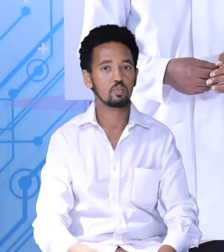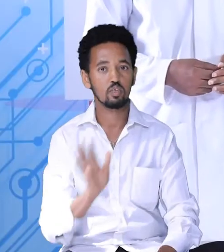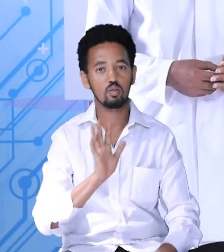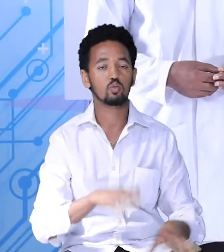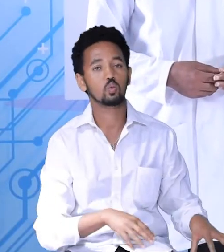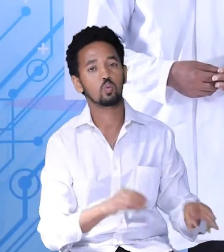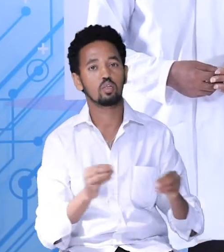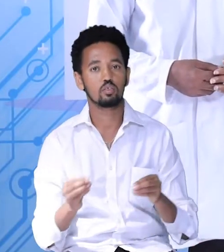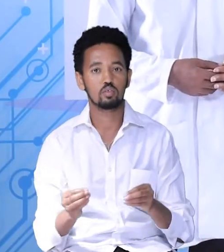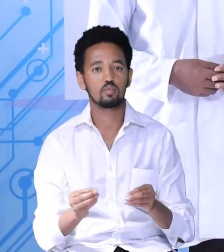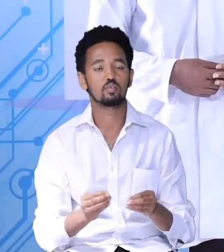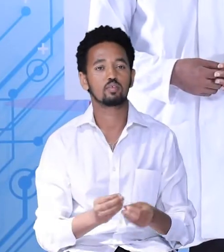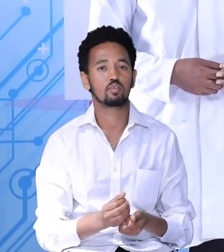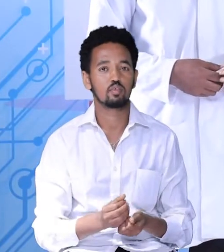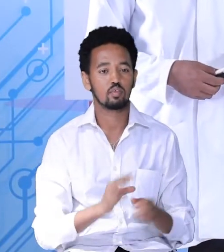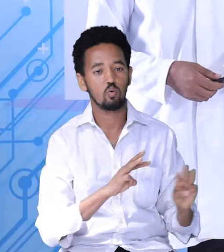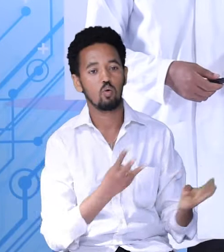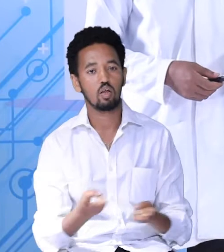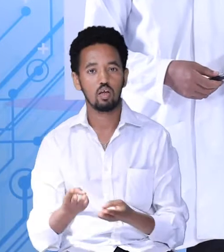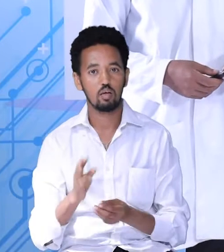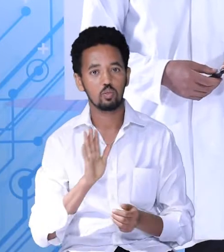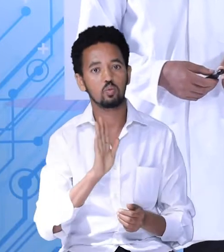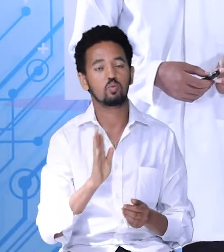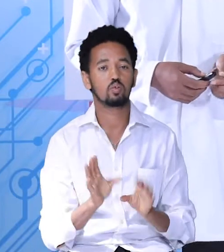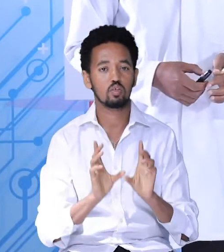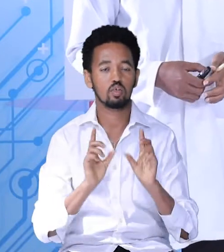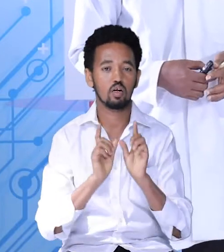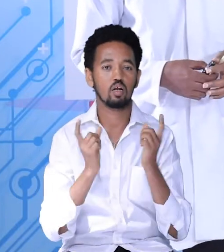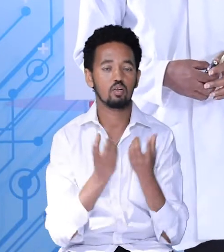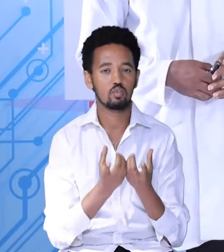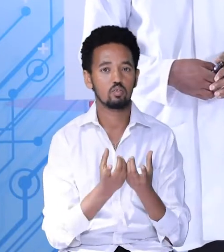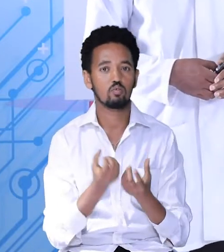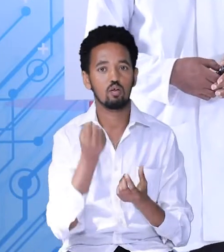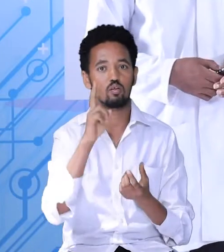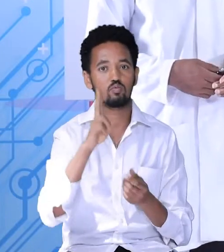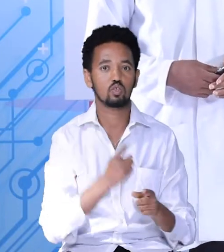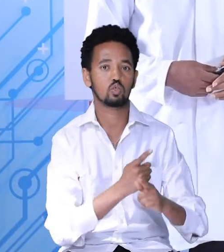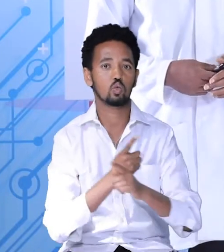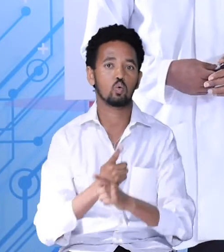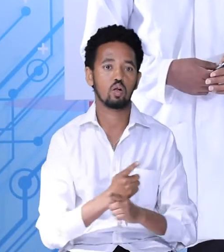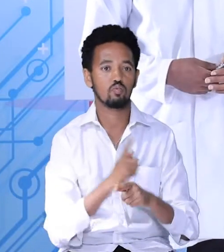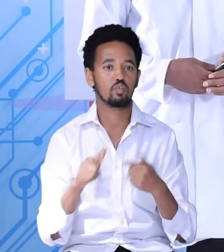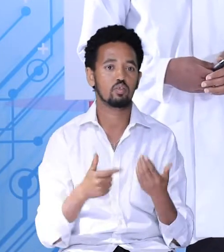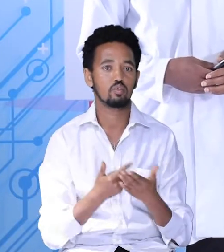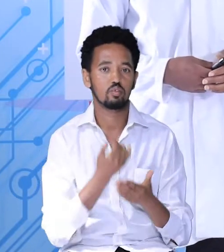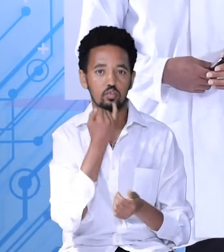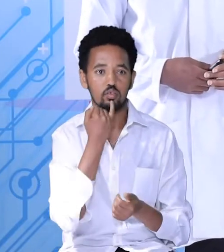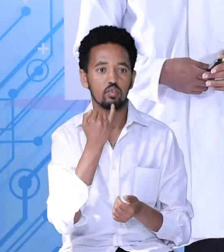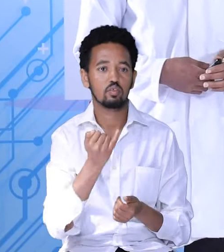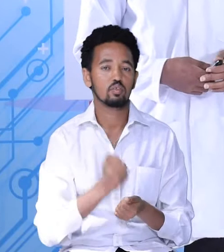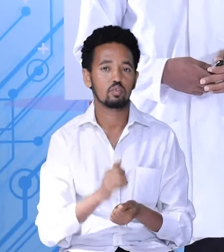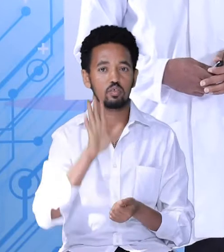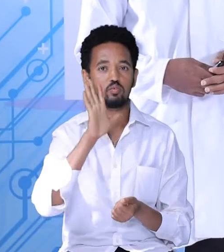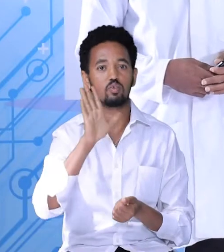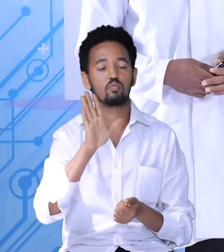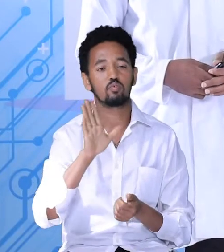Hello students, welcome to your grade 12 geography. This is the 5th